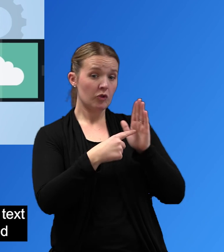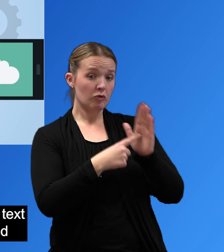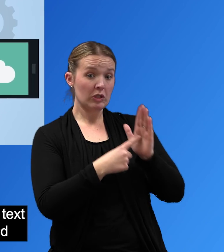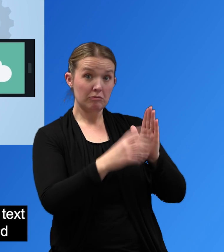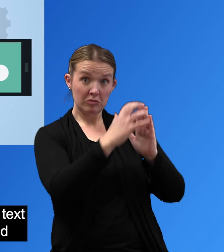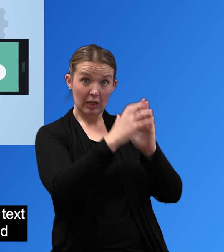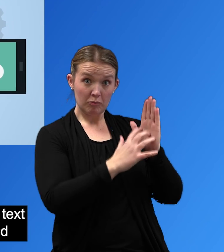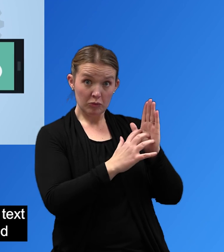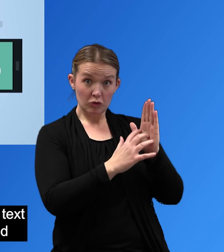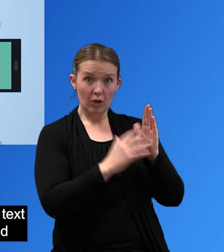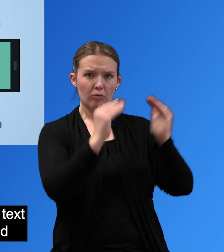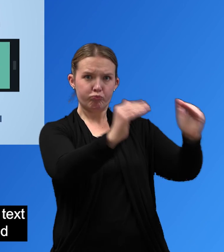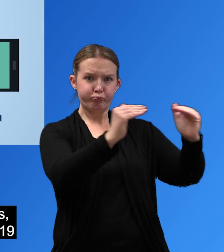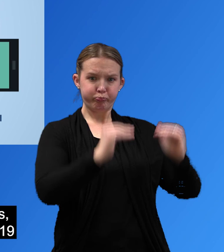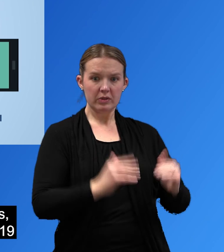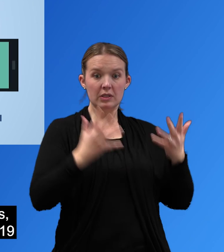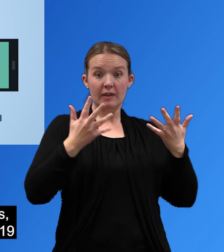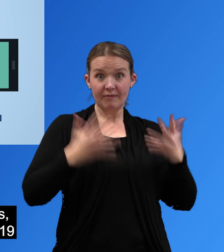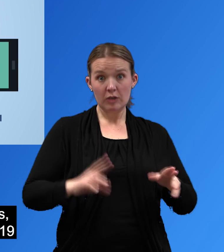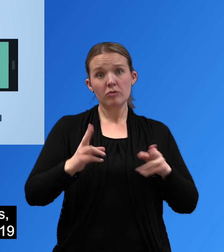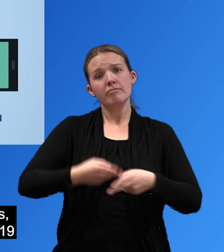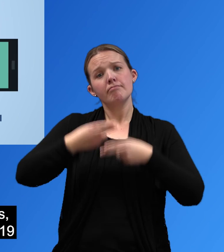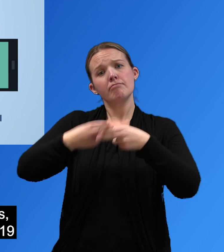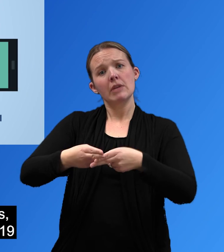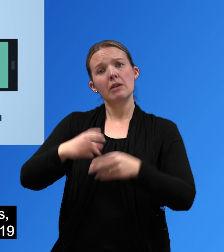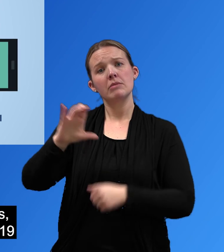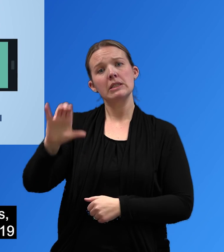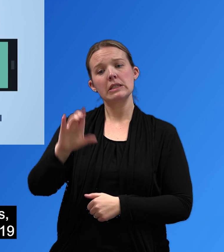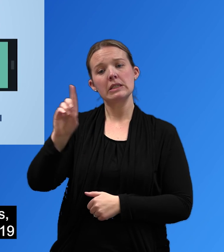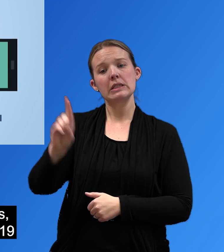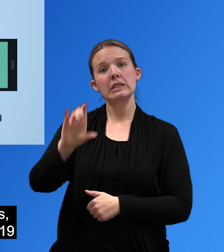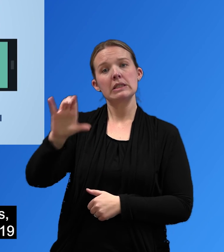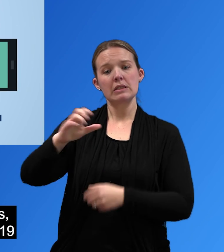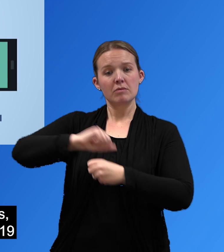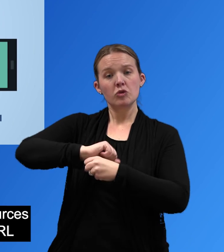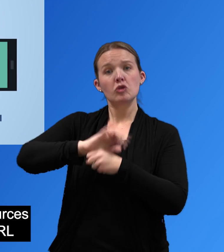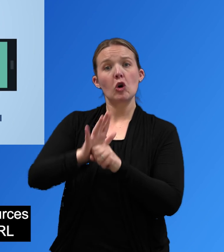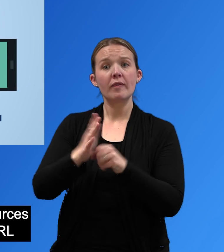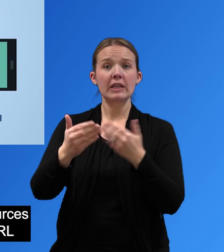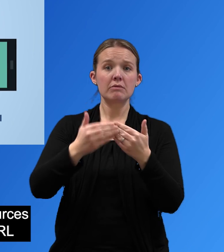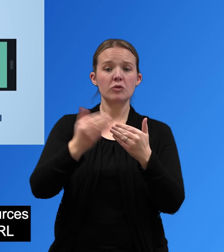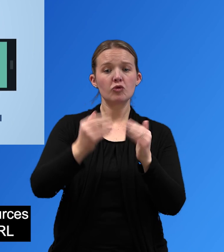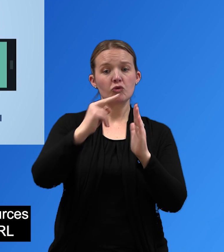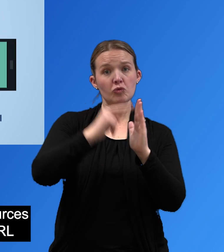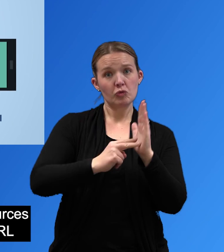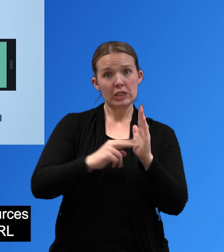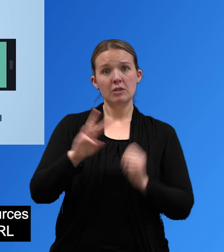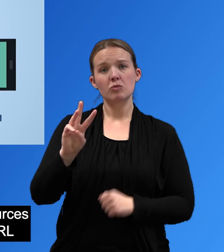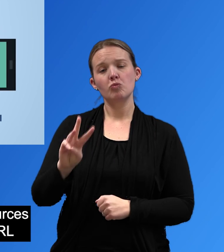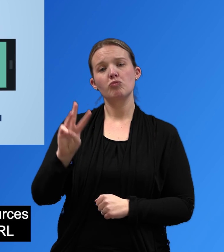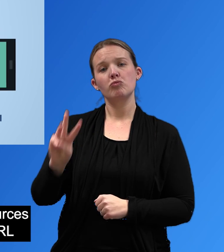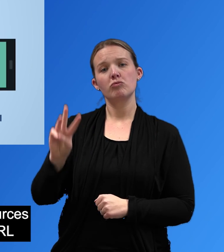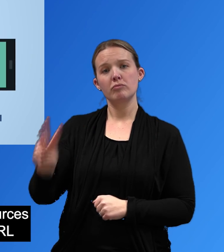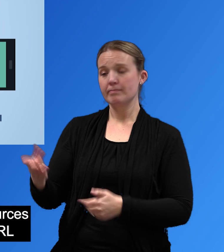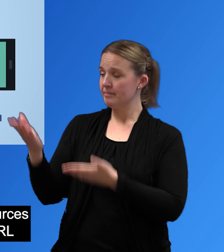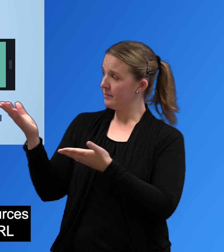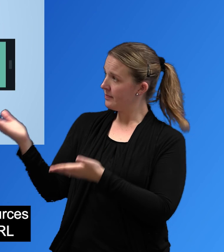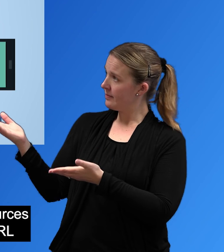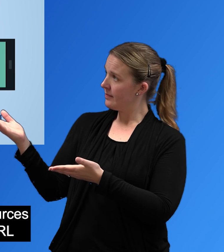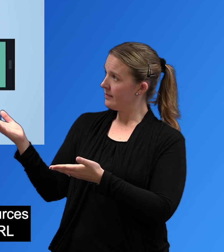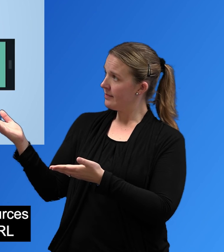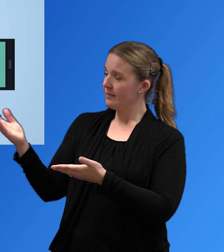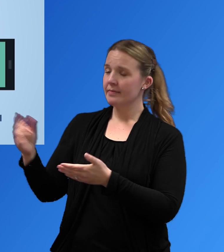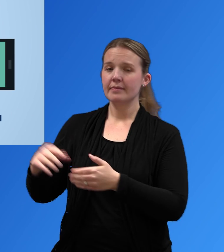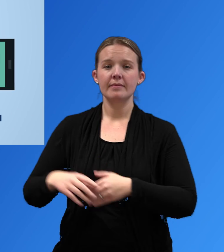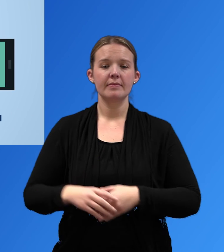To see examples of text that was simplified using this process, visit CDC COVID-19 easy-to-read resources at the following URL.